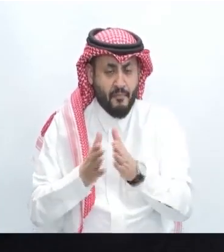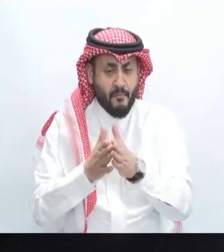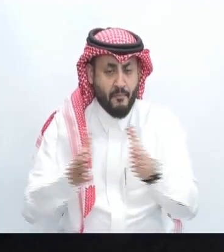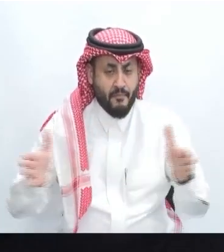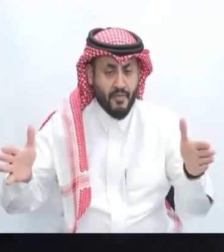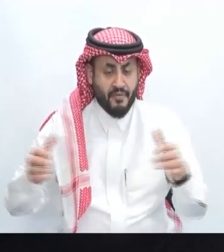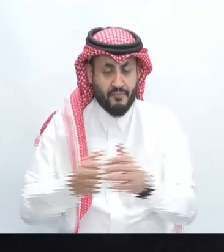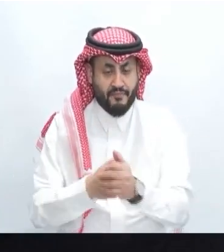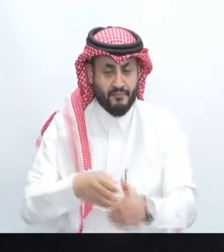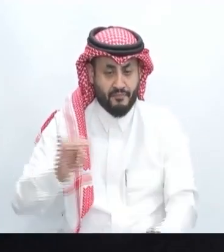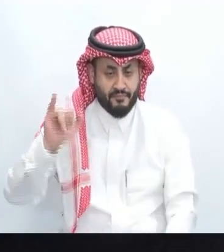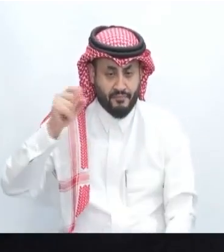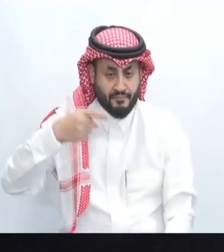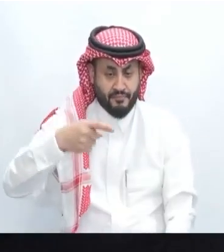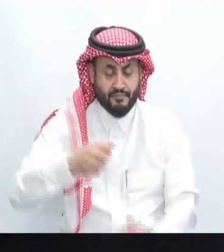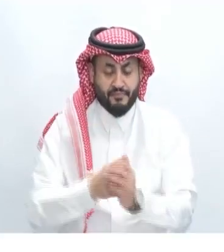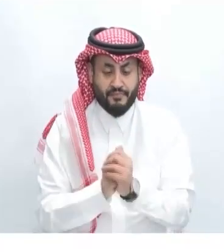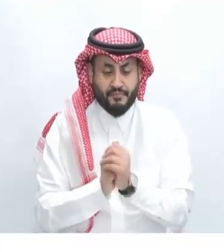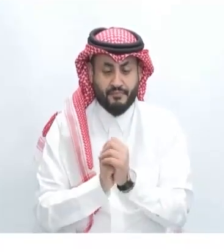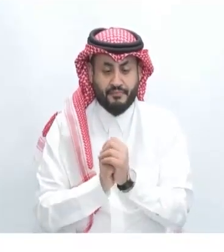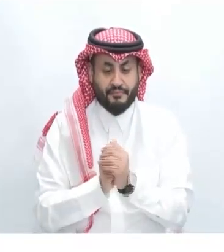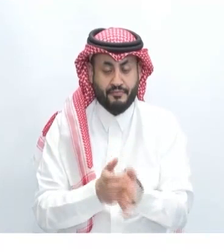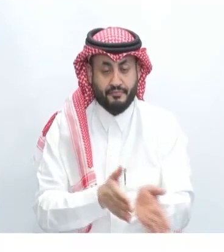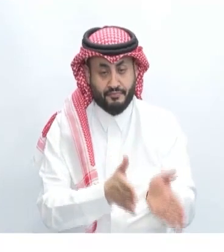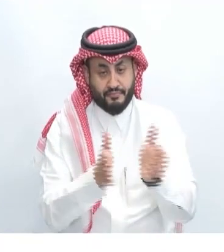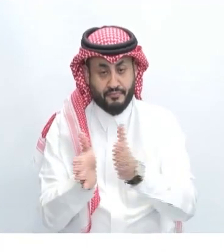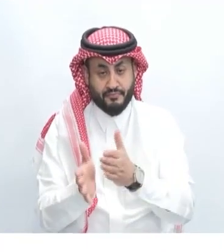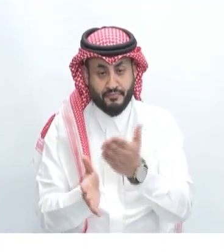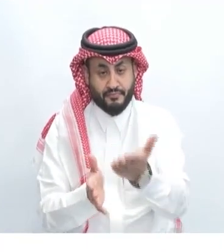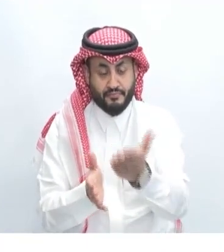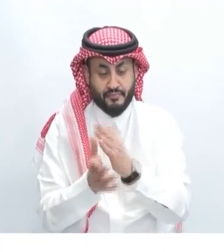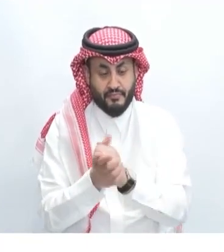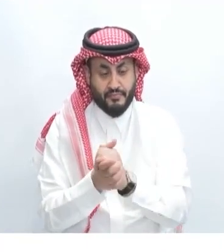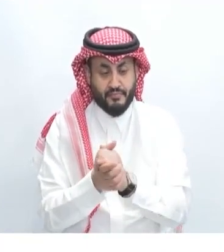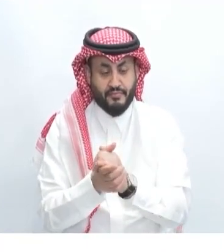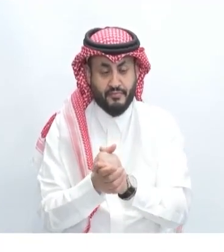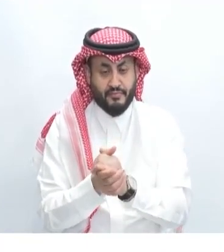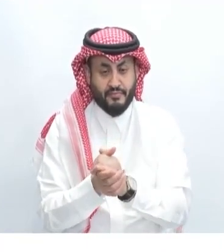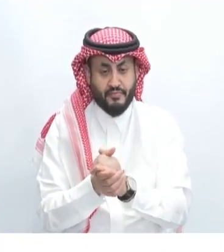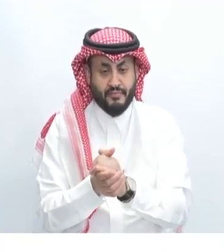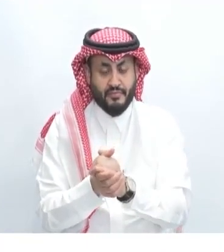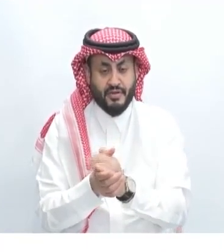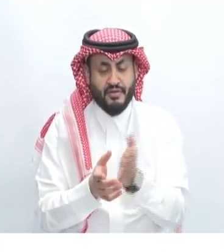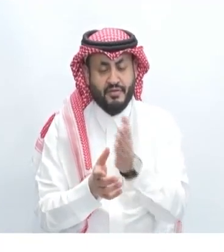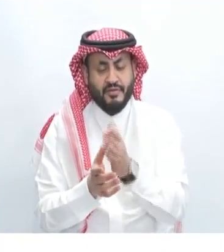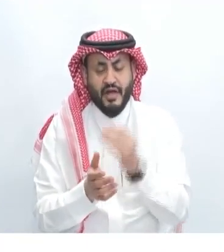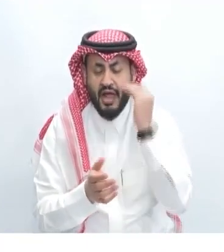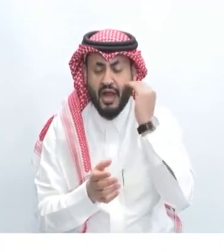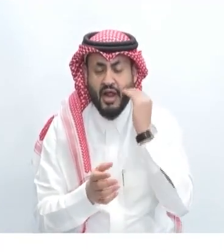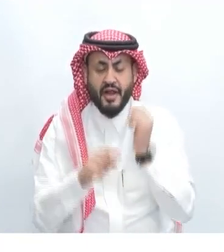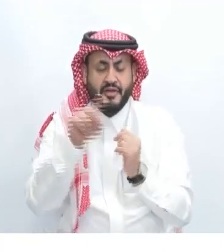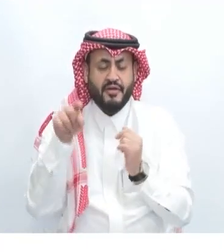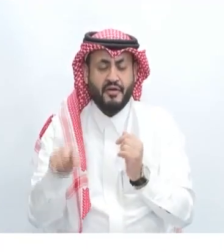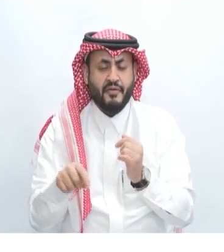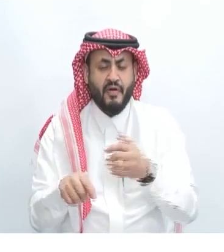big. She describes elephant as big. And also his sister asked about